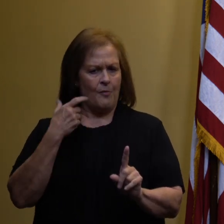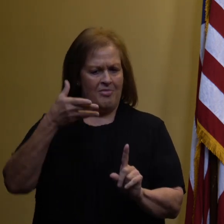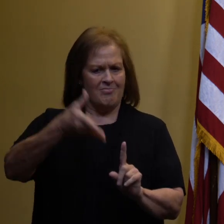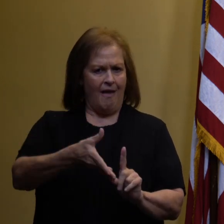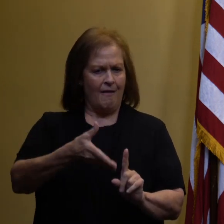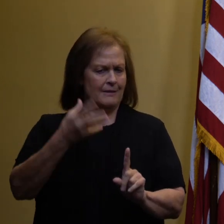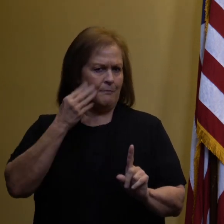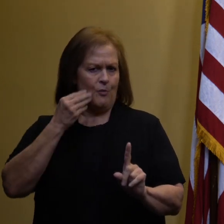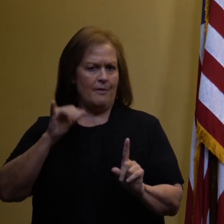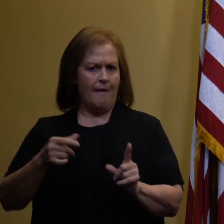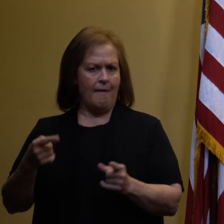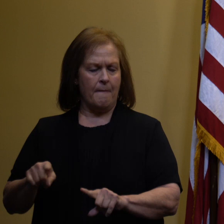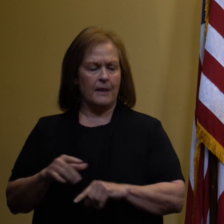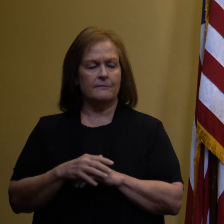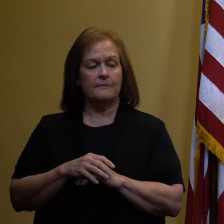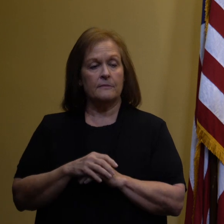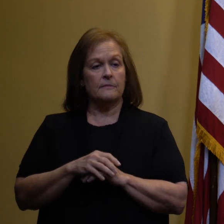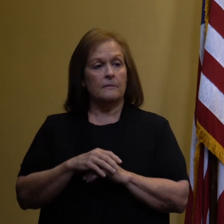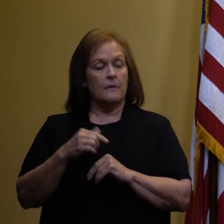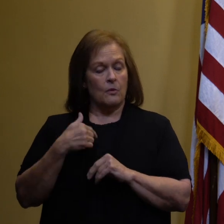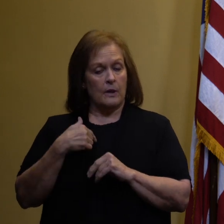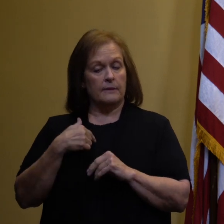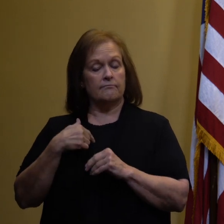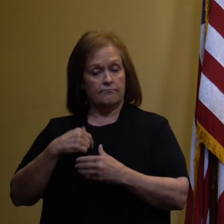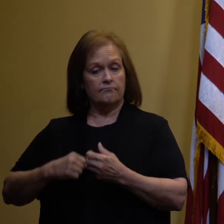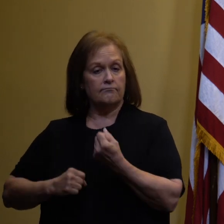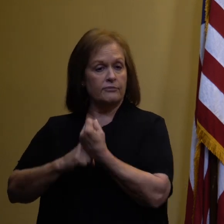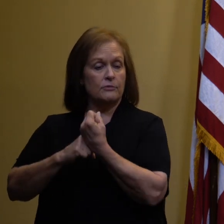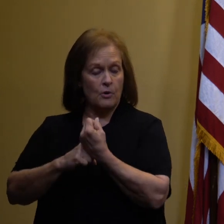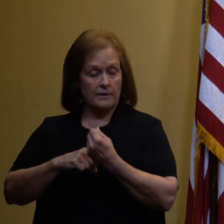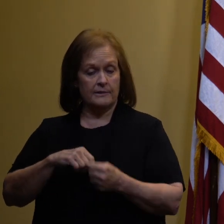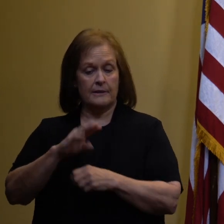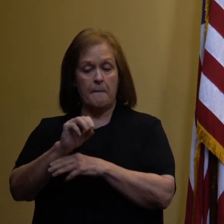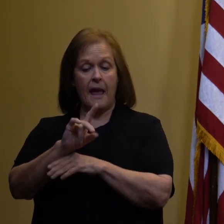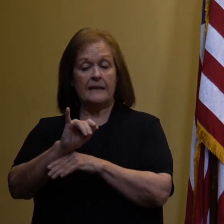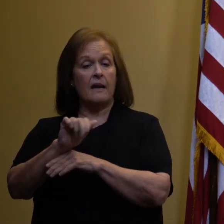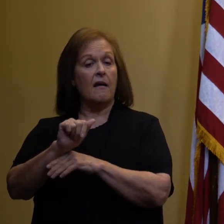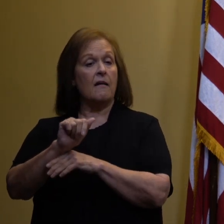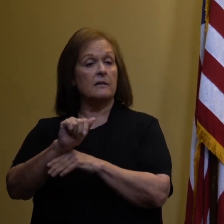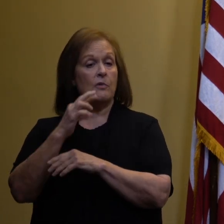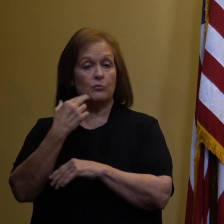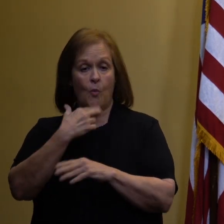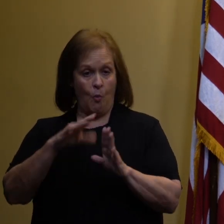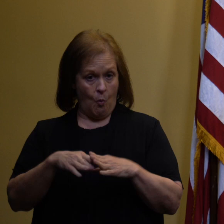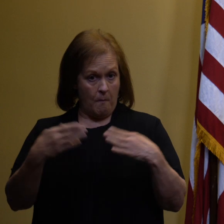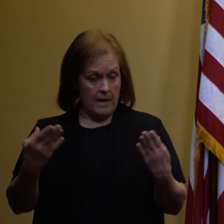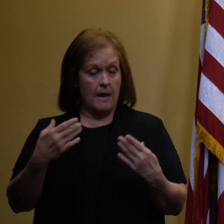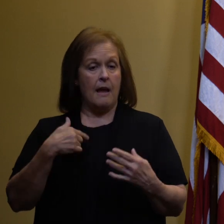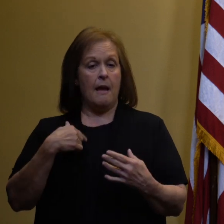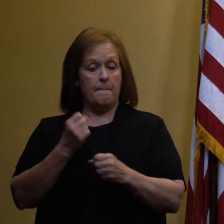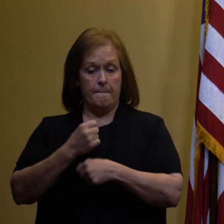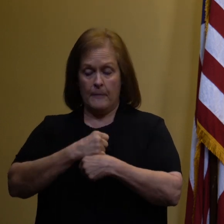We were able to stand with the Mandina family with the reopening on Monday. I made sure that I